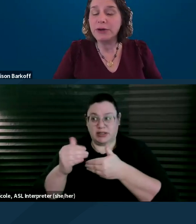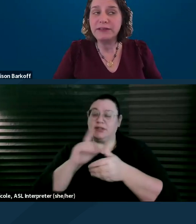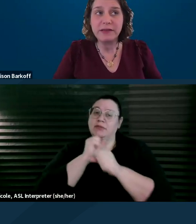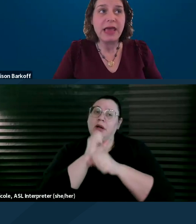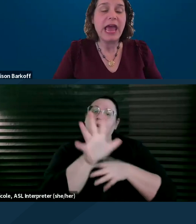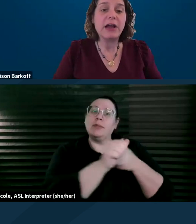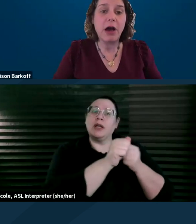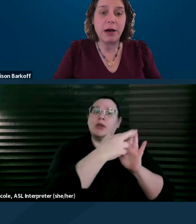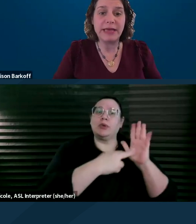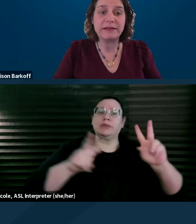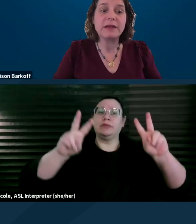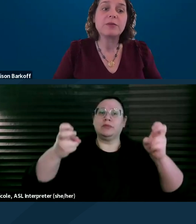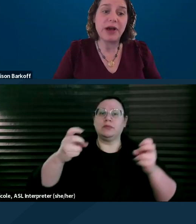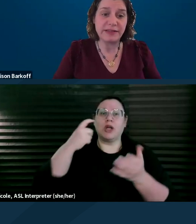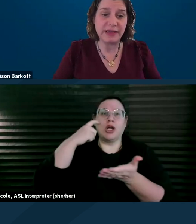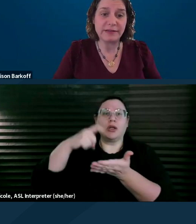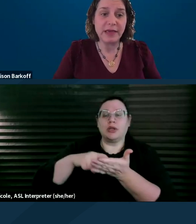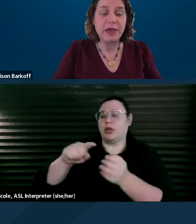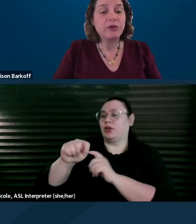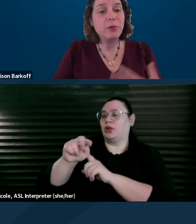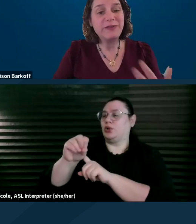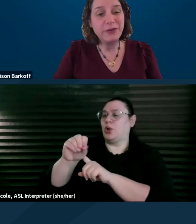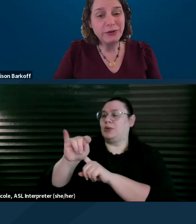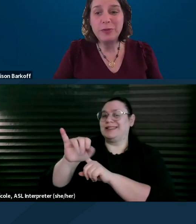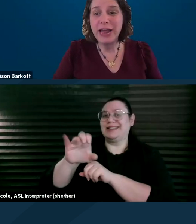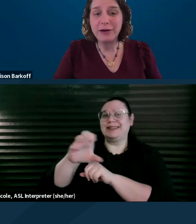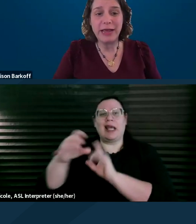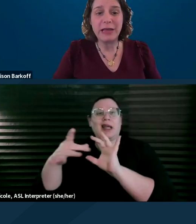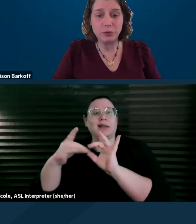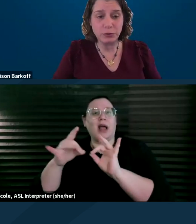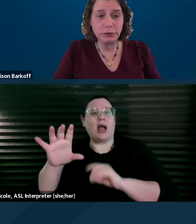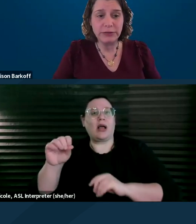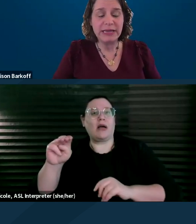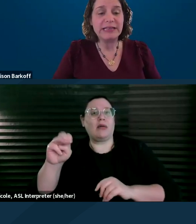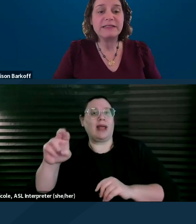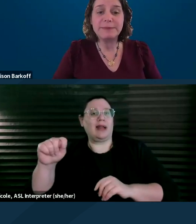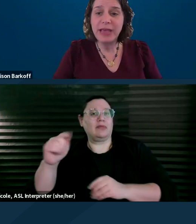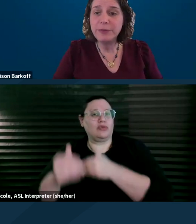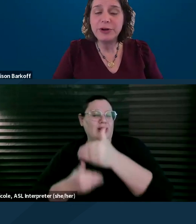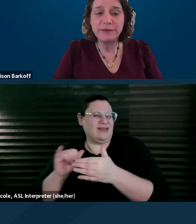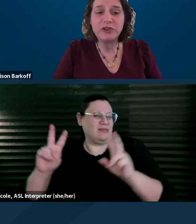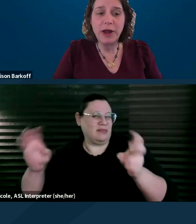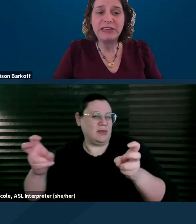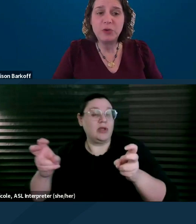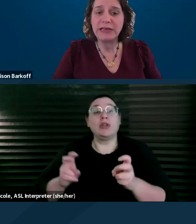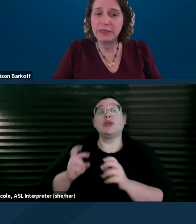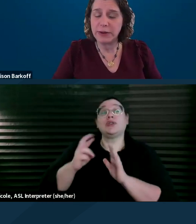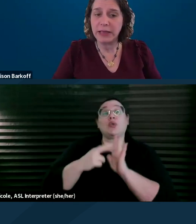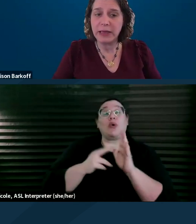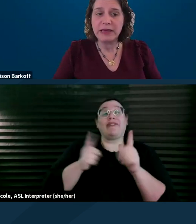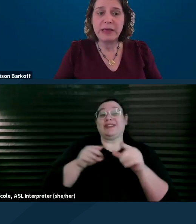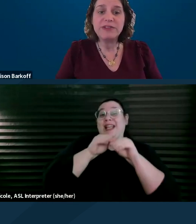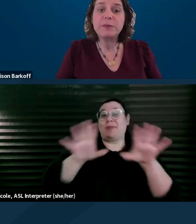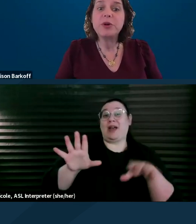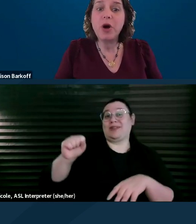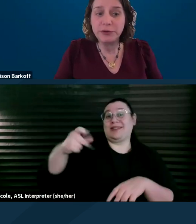called a notice and comment process. So we first put out a rule in September of